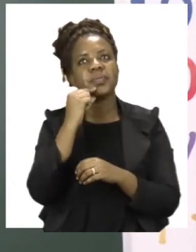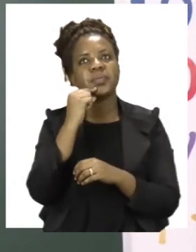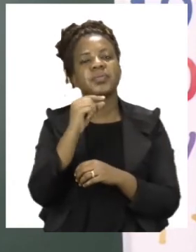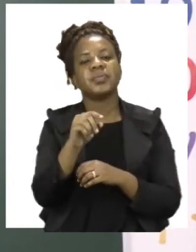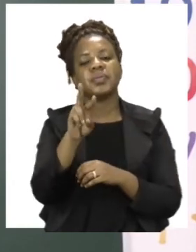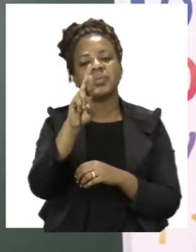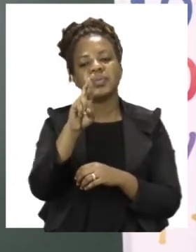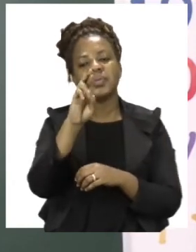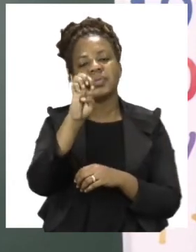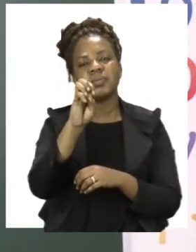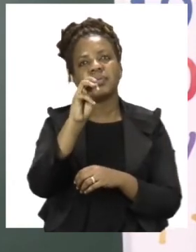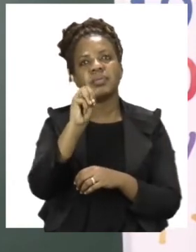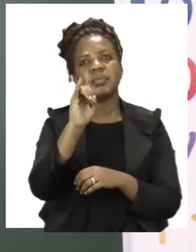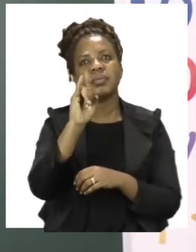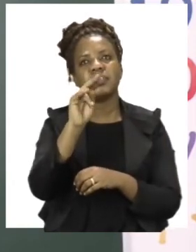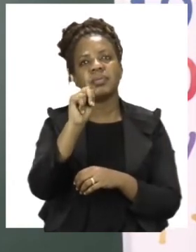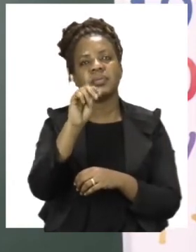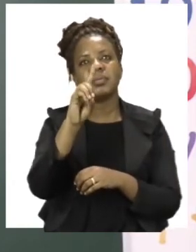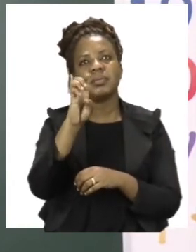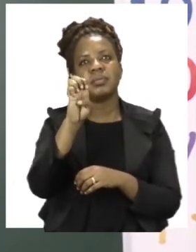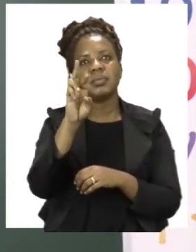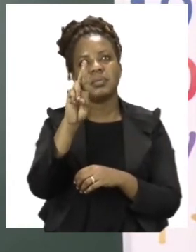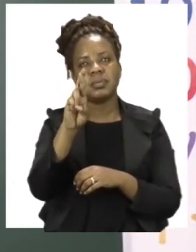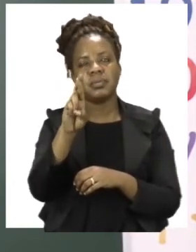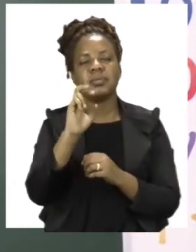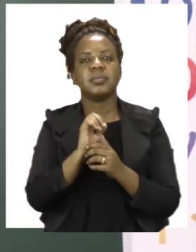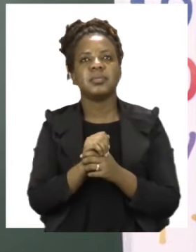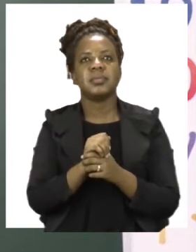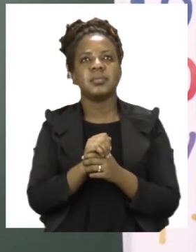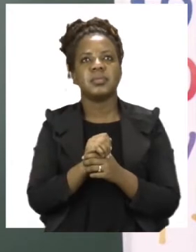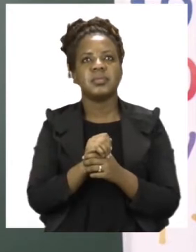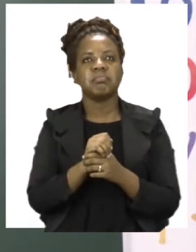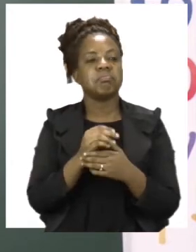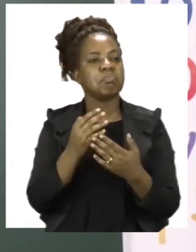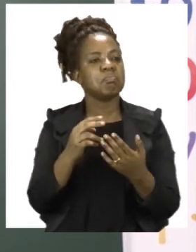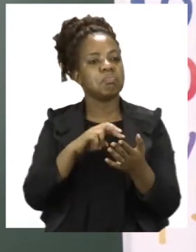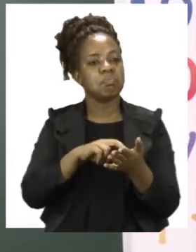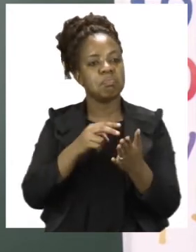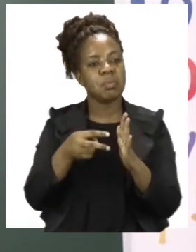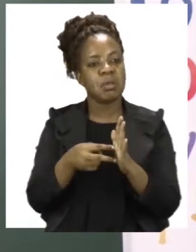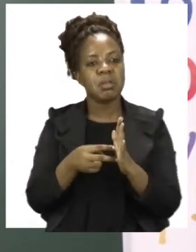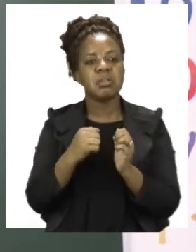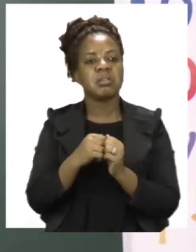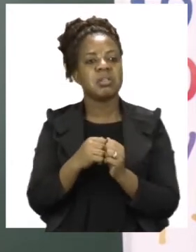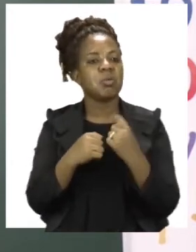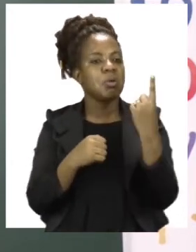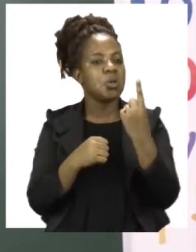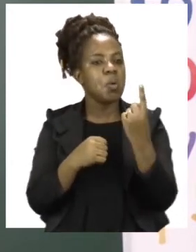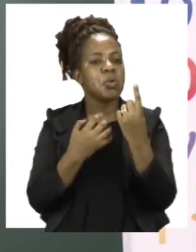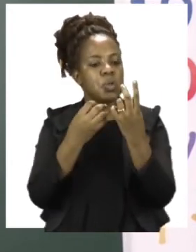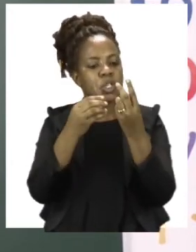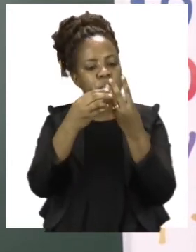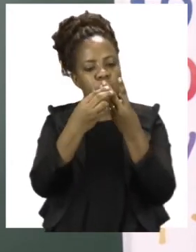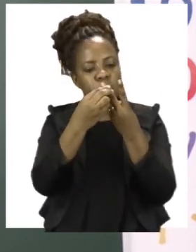remainder. Now the remainder means that it failed to find friends, because remember we only have